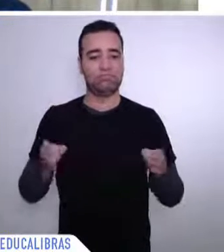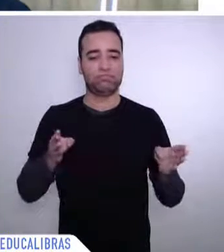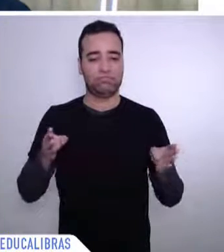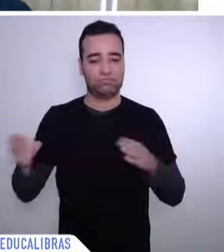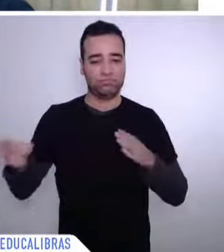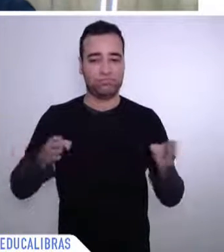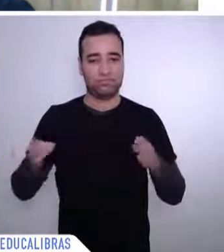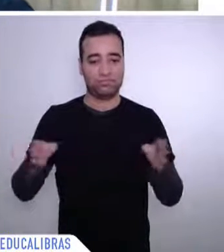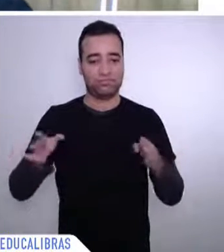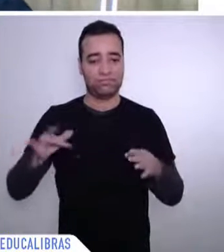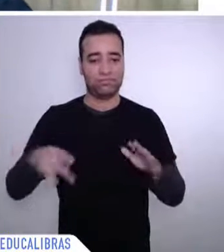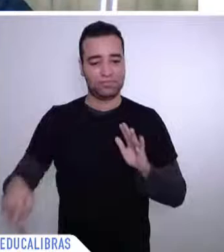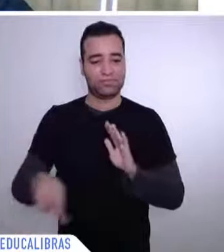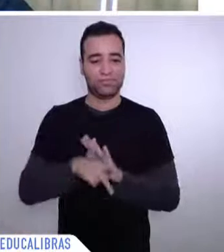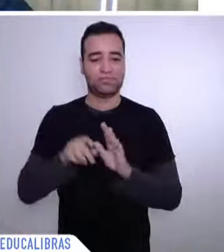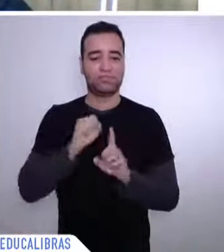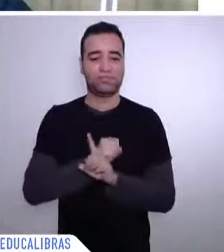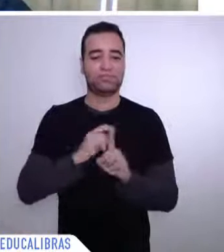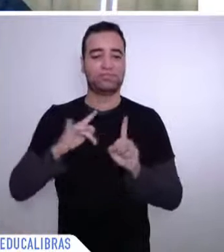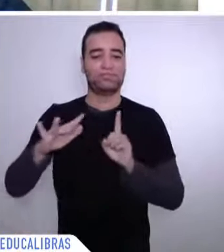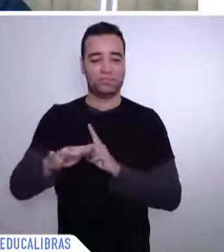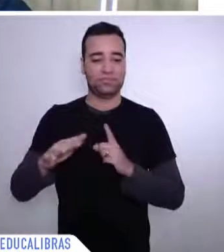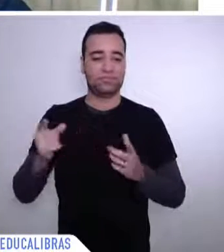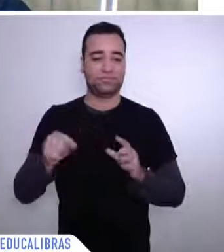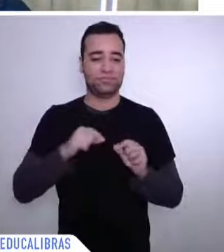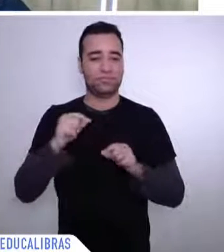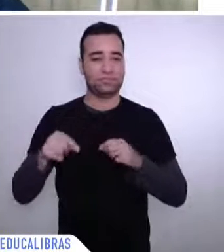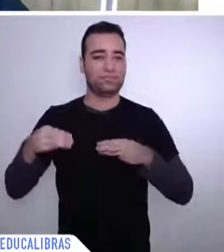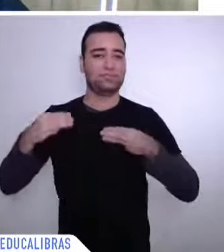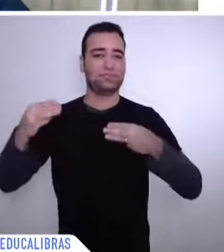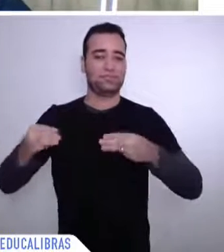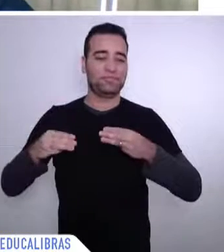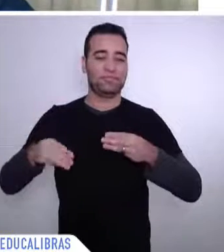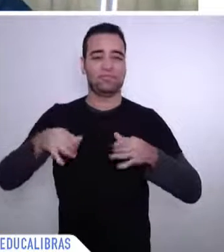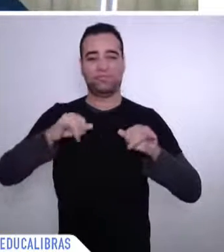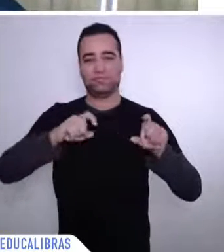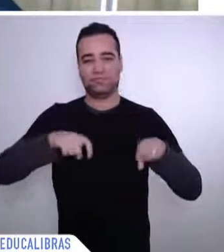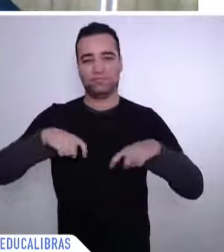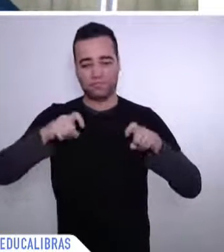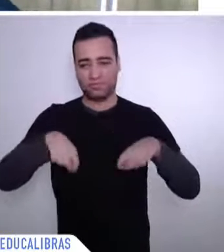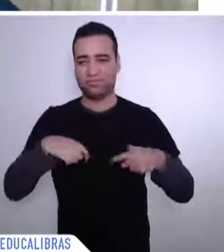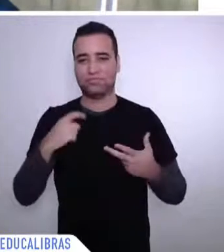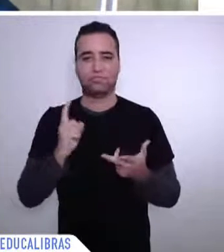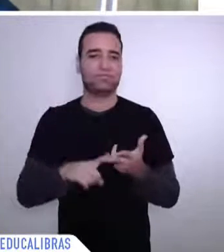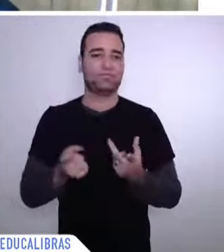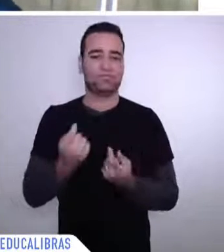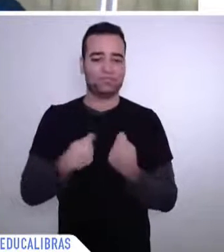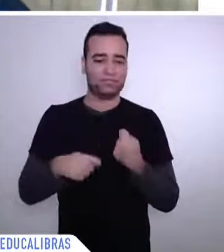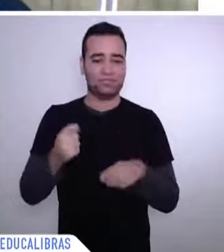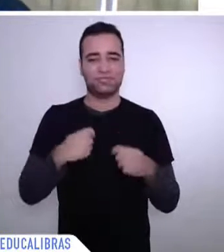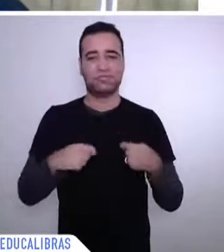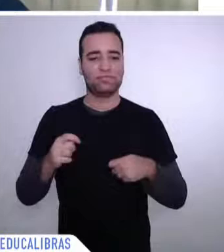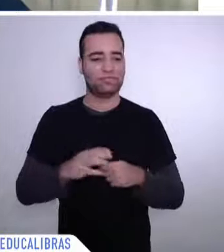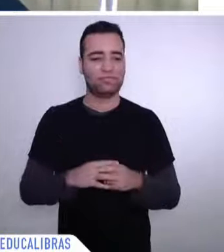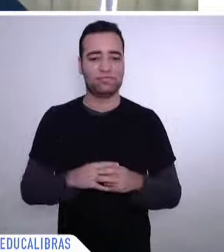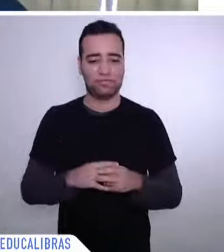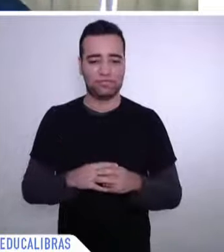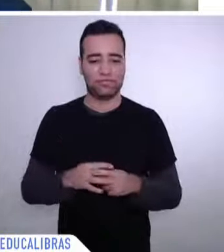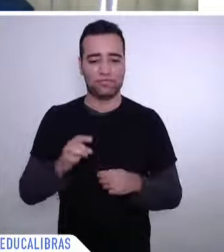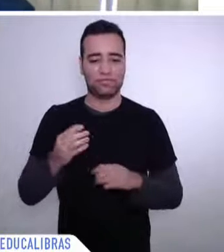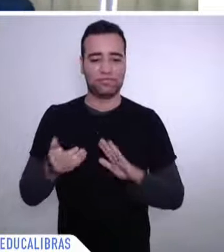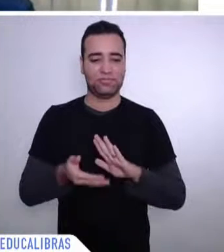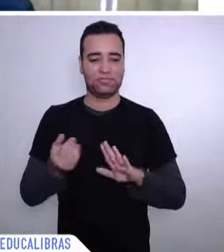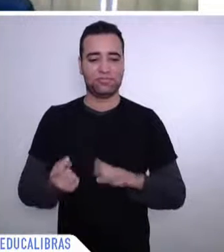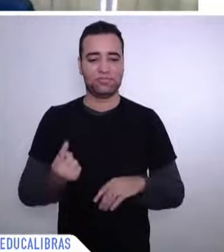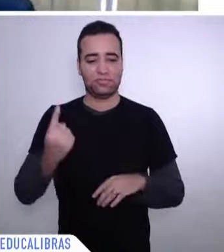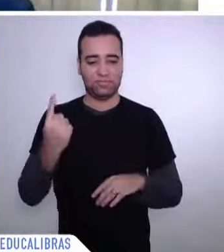task. And we help the weakest part of society, that is with the Ministry of Economy, and everything